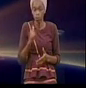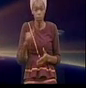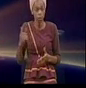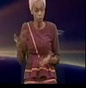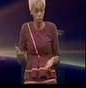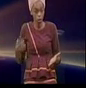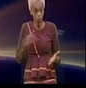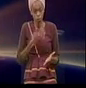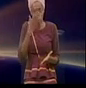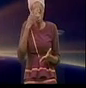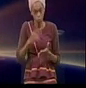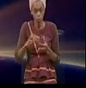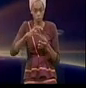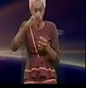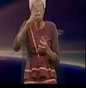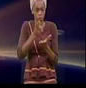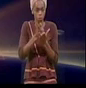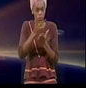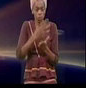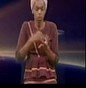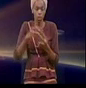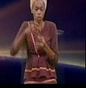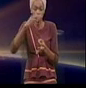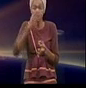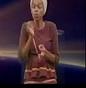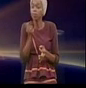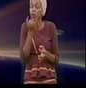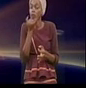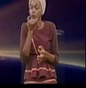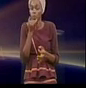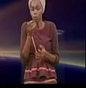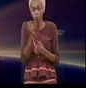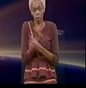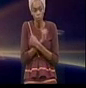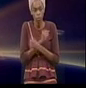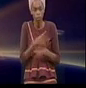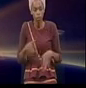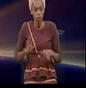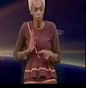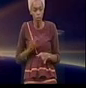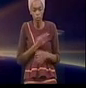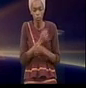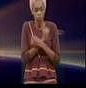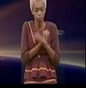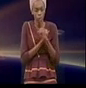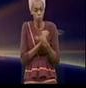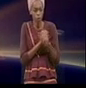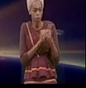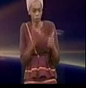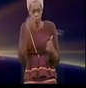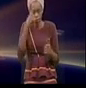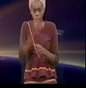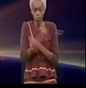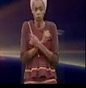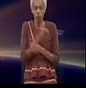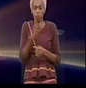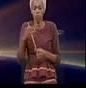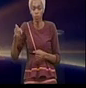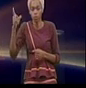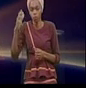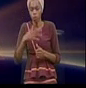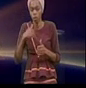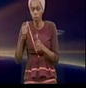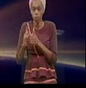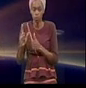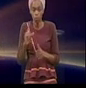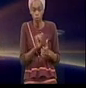the spirit of truth and the spirit of error. Beloved, let us love one another, for love is of God, and every